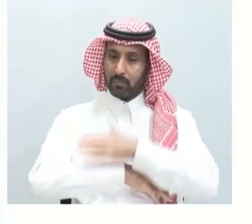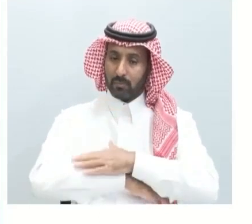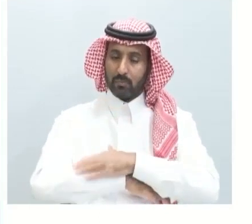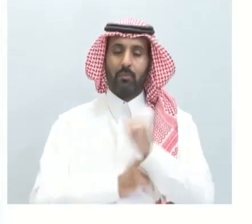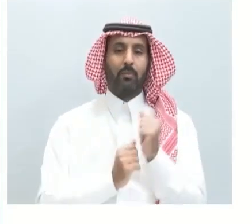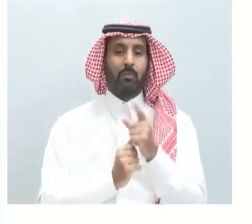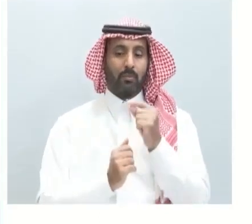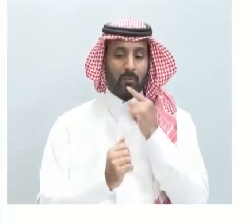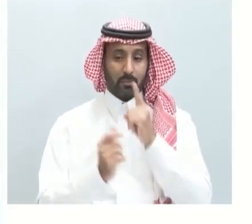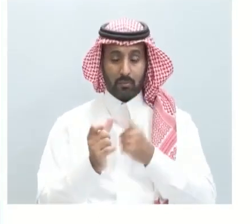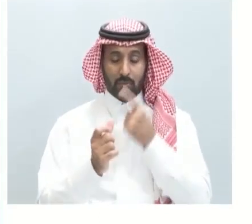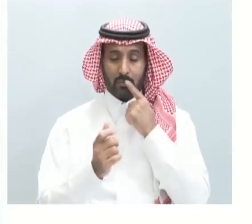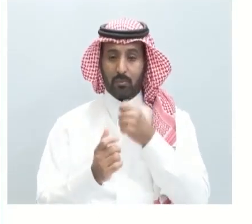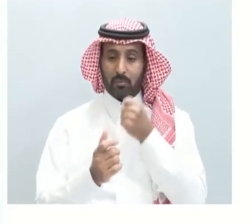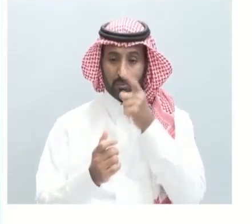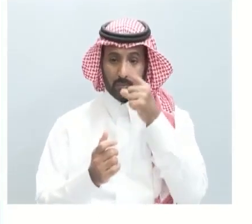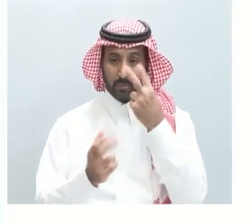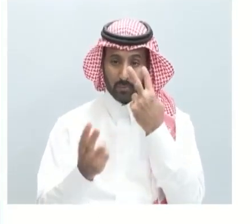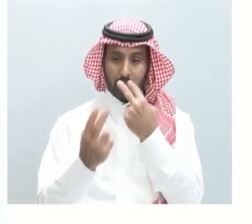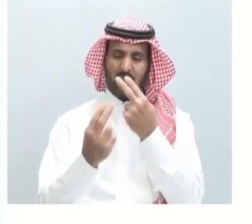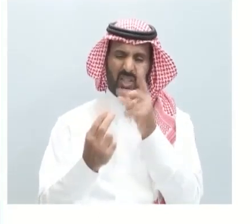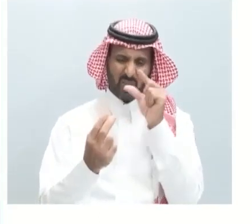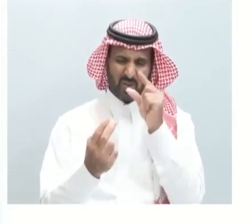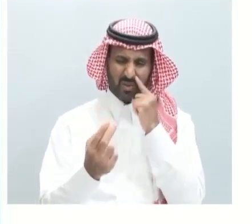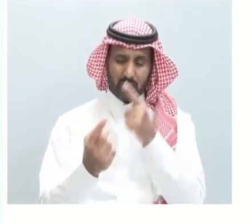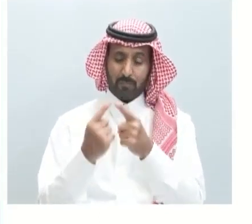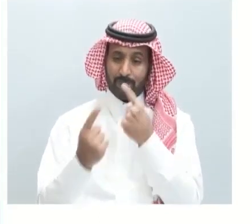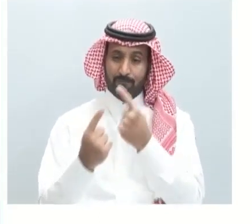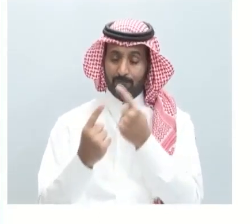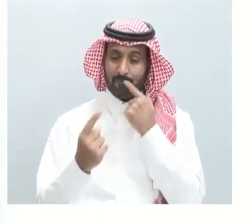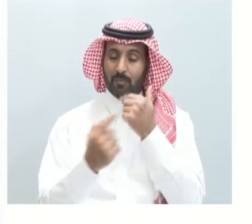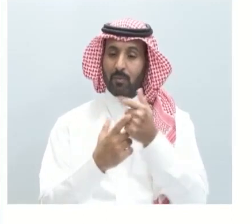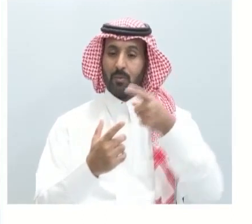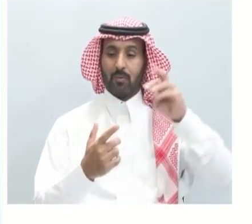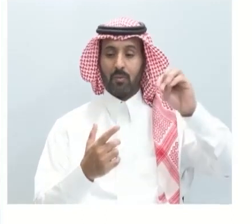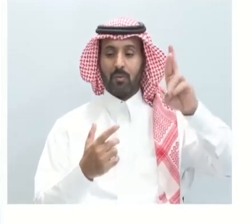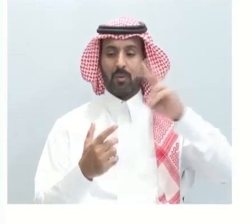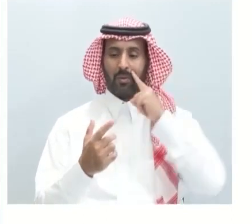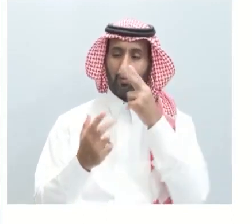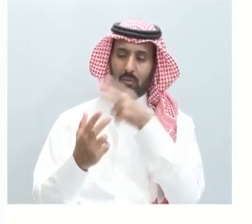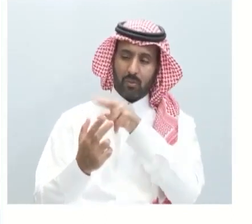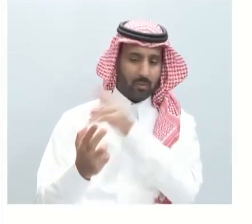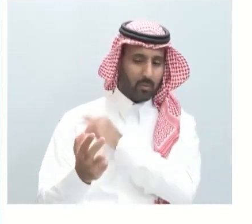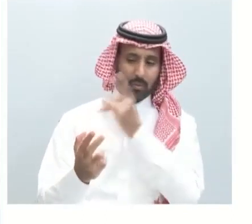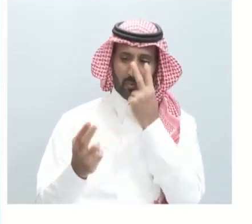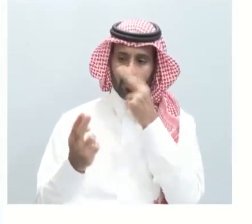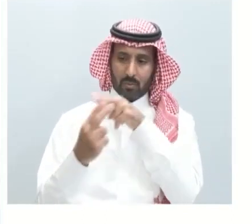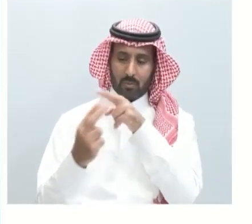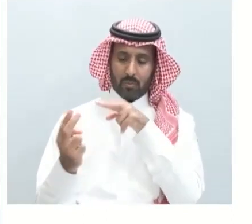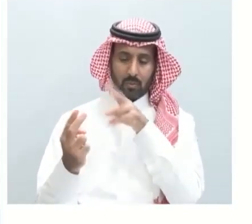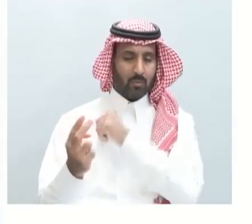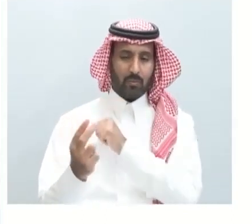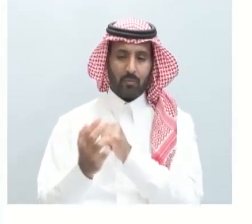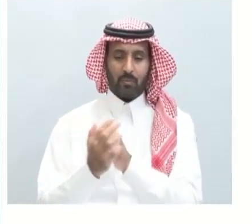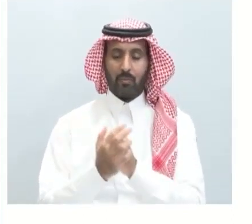we prefer to make only brief eye contact when meeting a Korean person I suggest you avoid looking into his or her